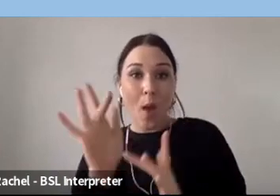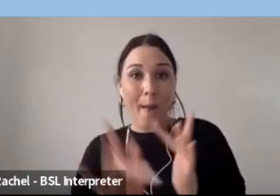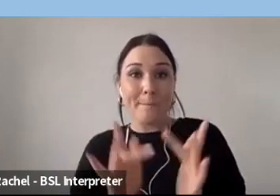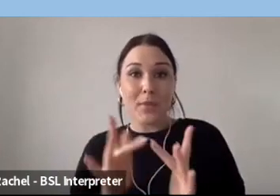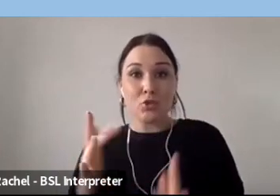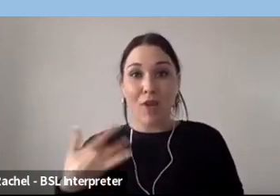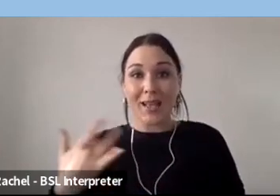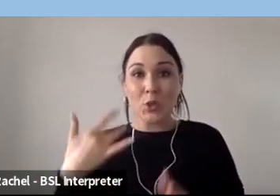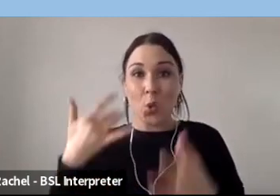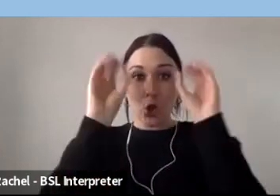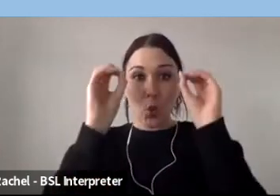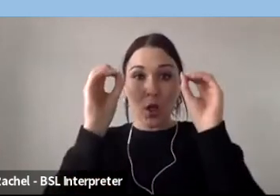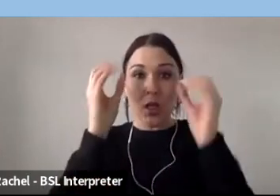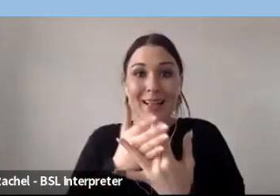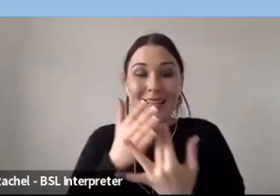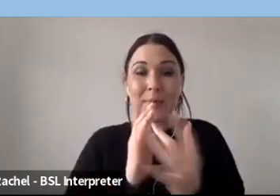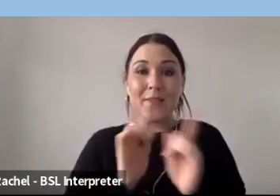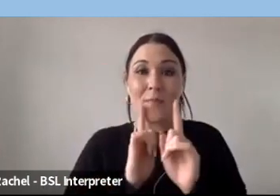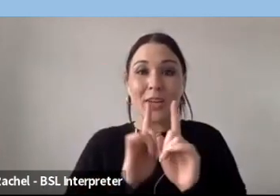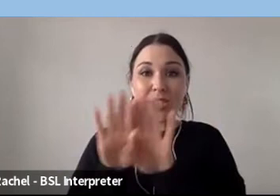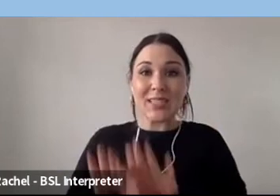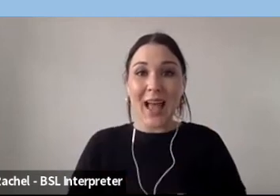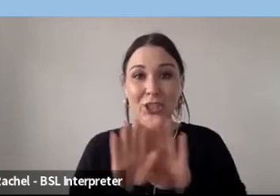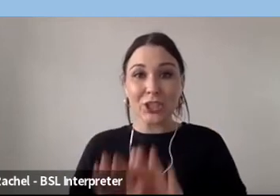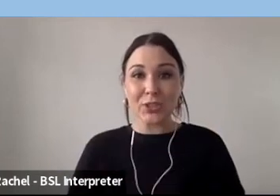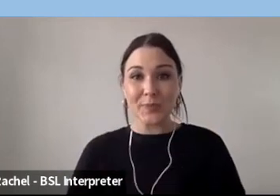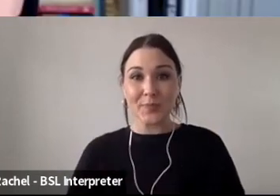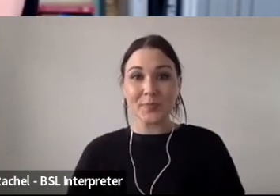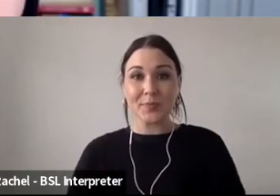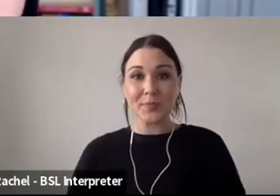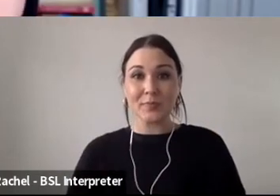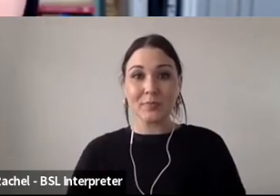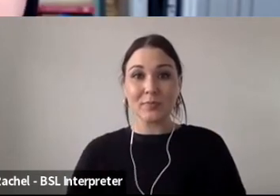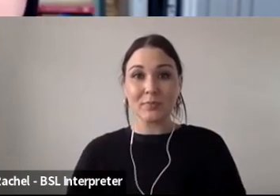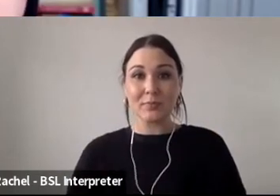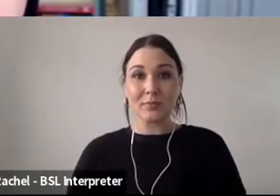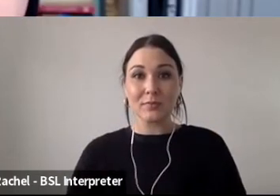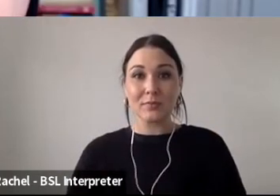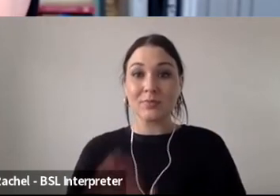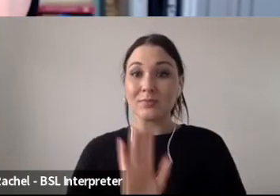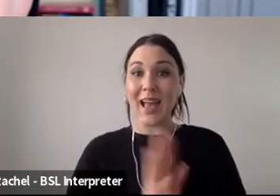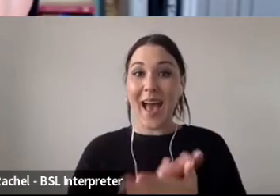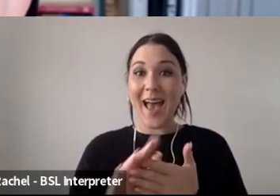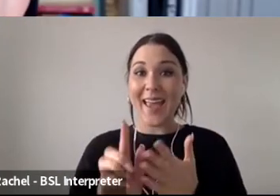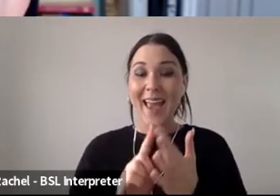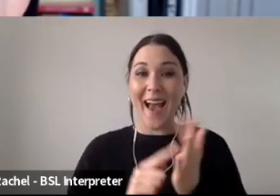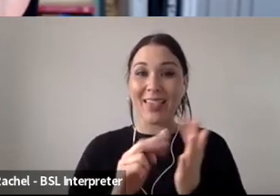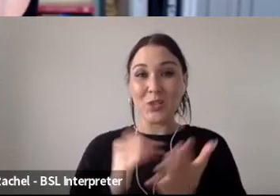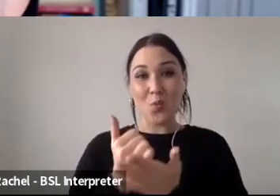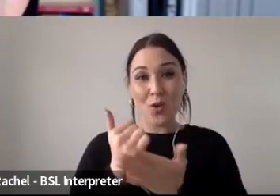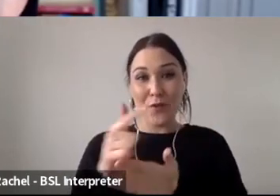just to Google Accessible Information Standard? Hi, Helen. It's wonderful that you're joining the webinar